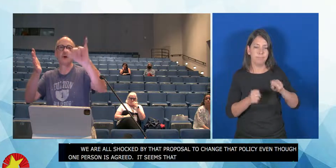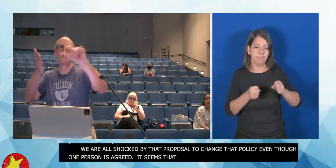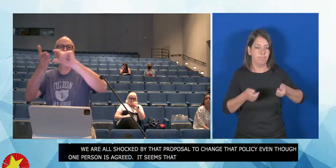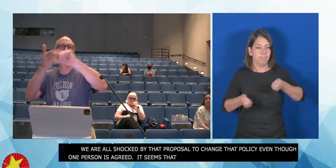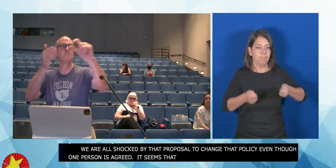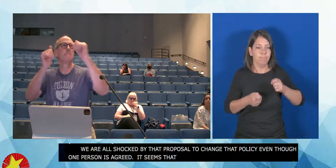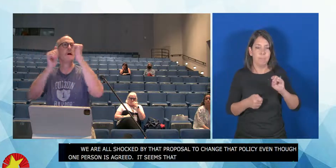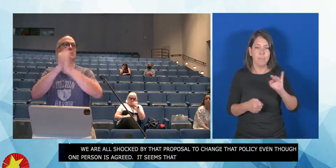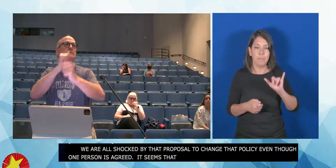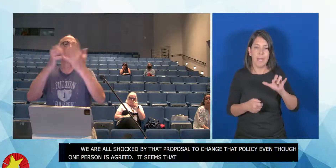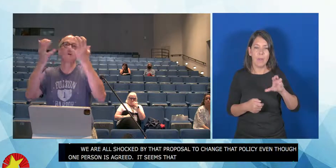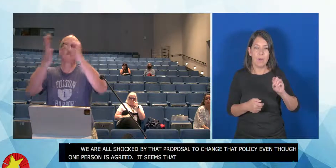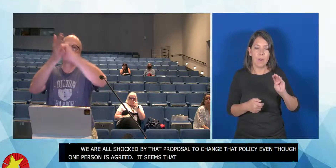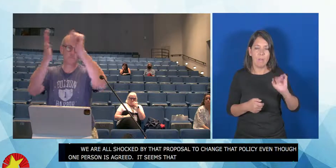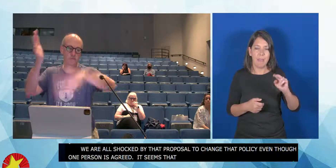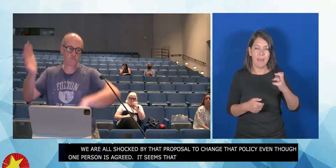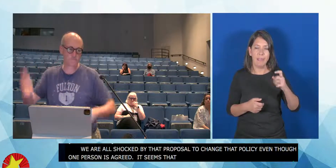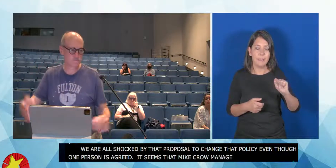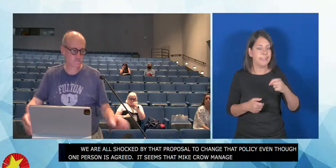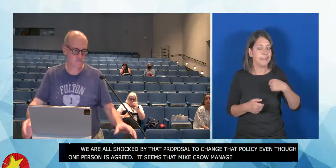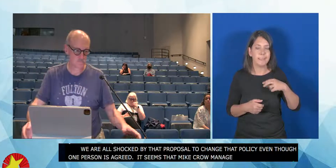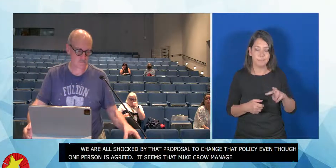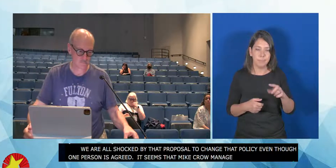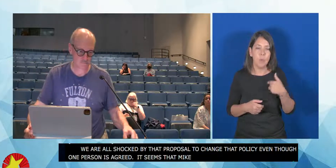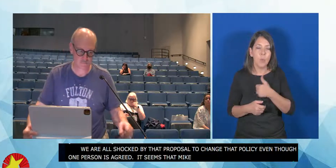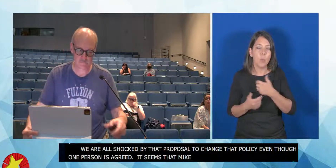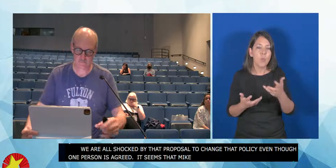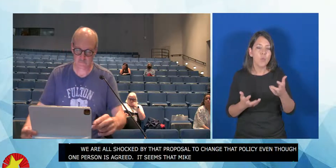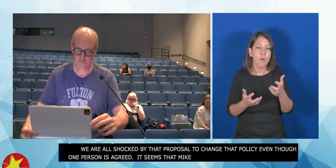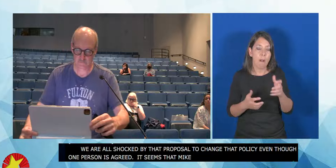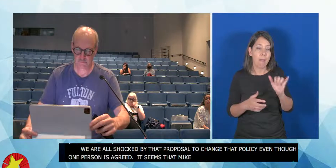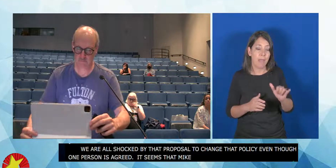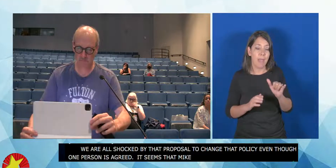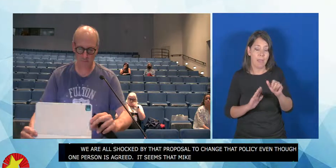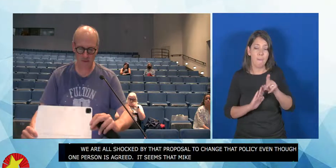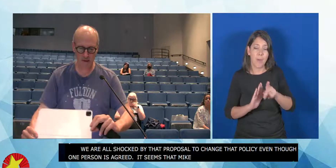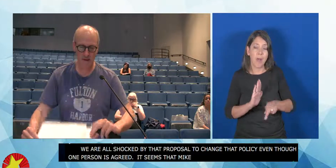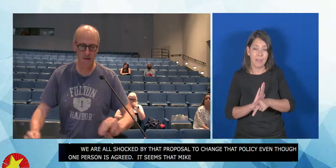and we want that policy that had recently been passed removed.